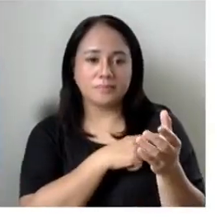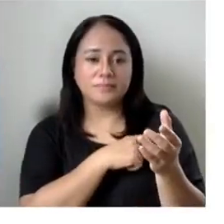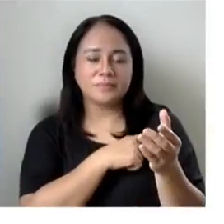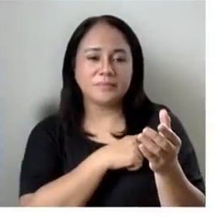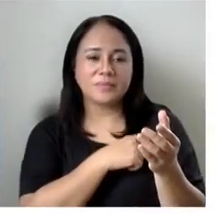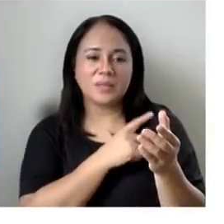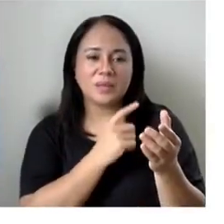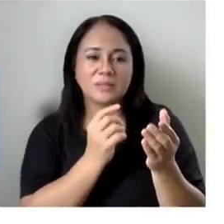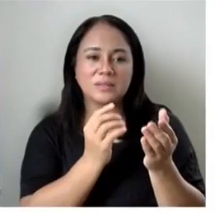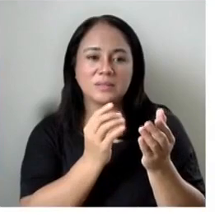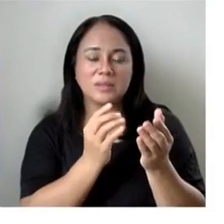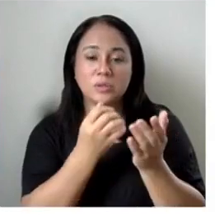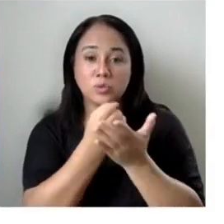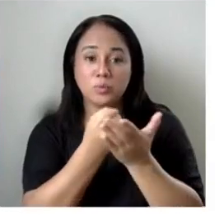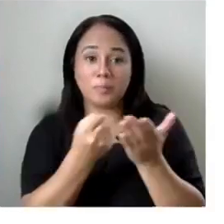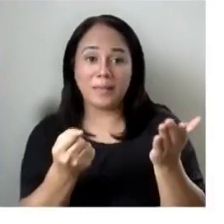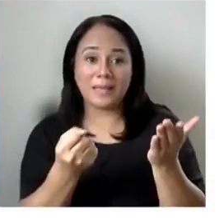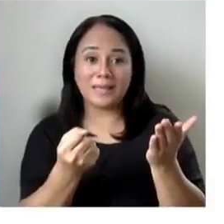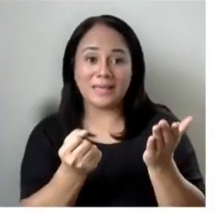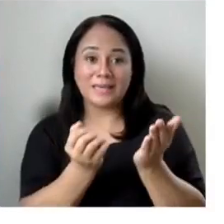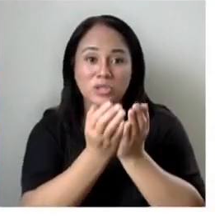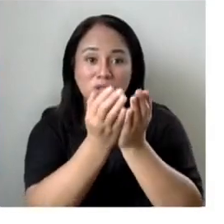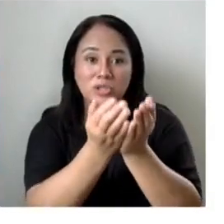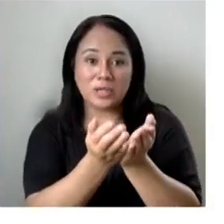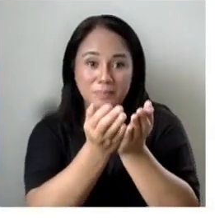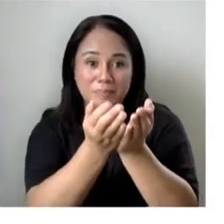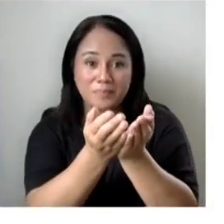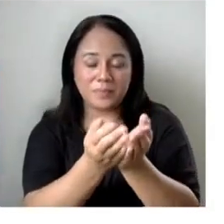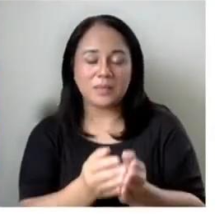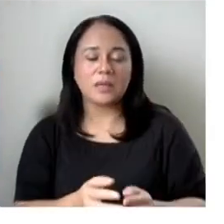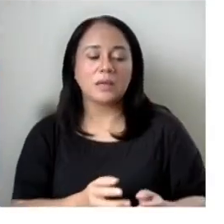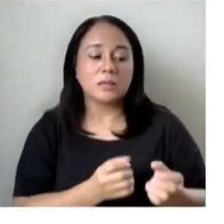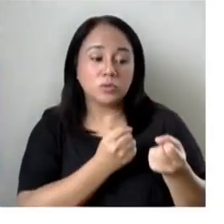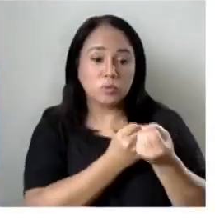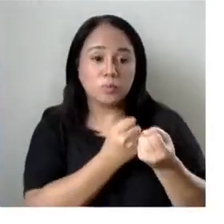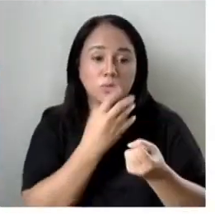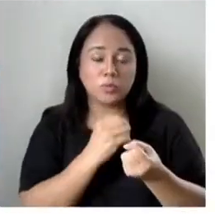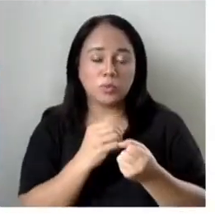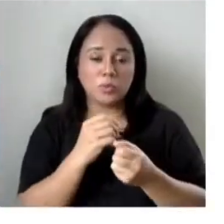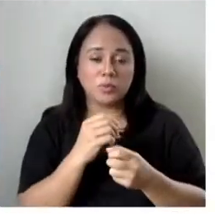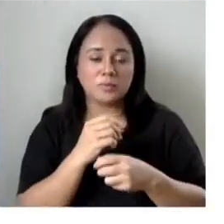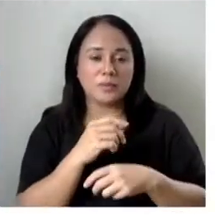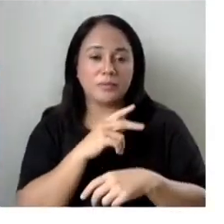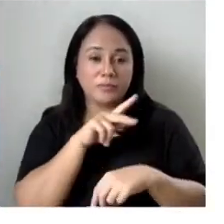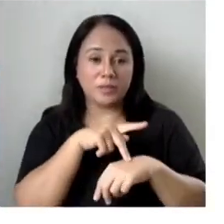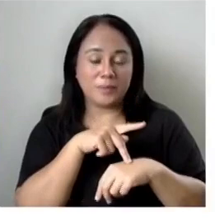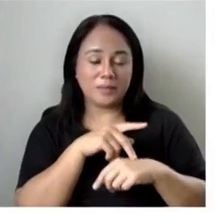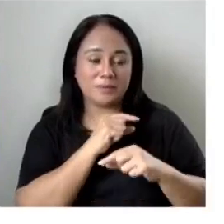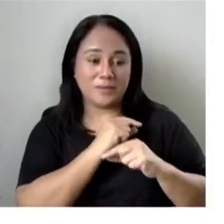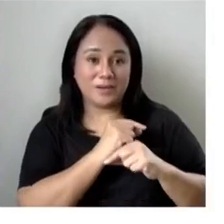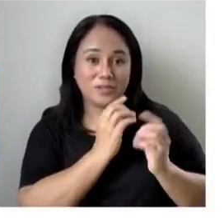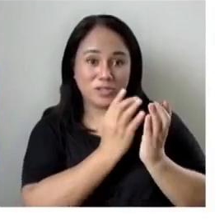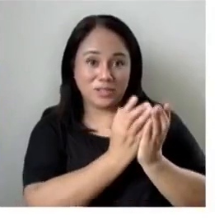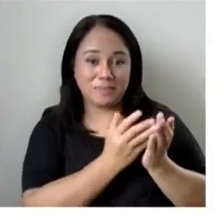with our civilian supply ships supported by Philippine Coast Guard ships. Given the